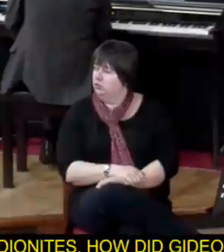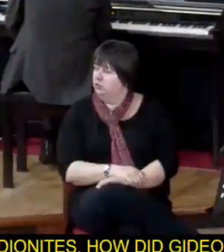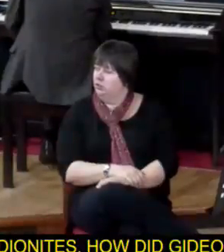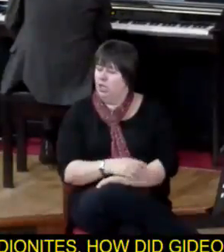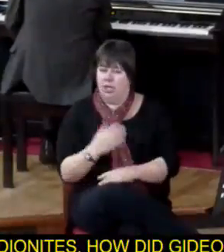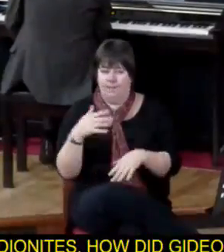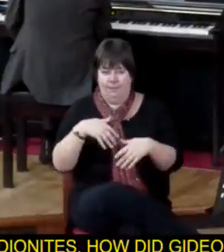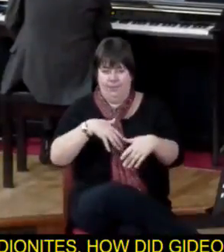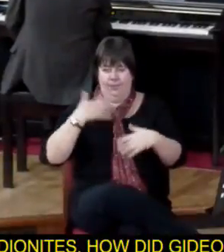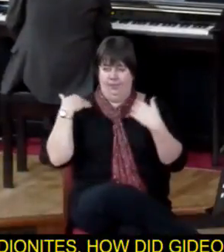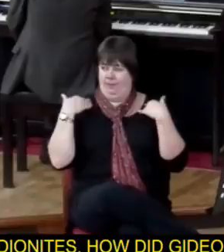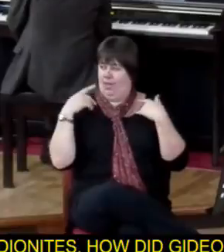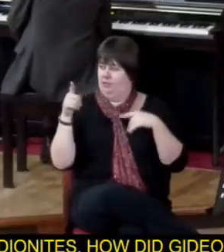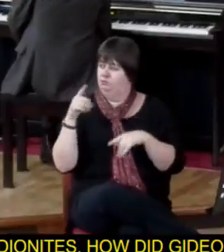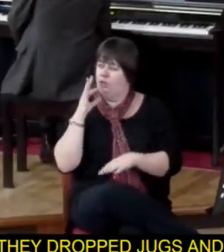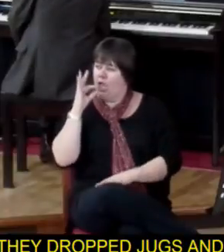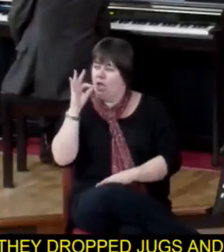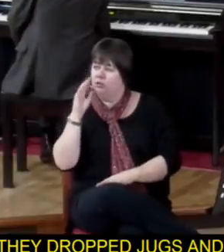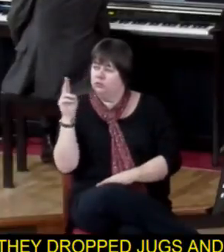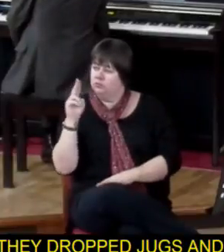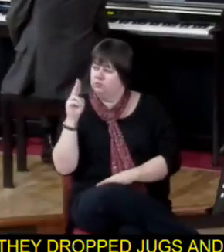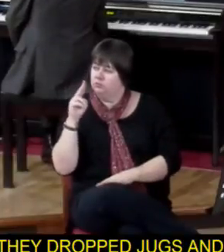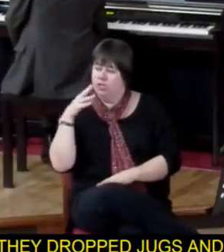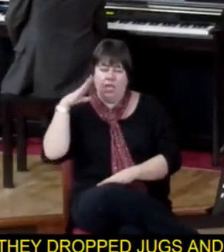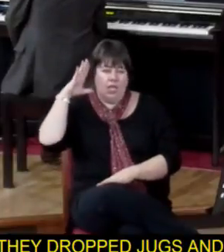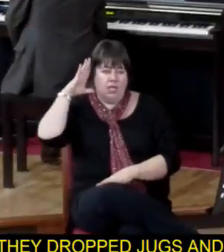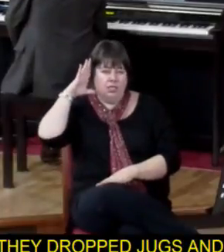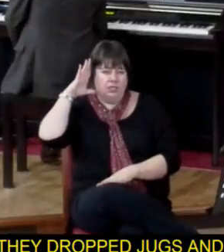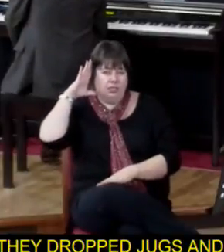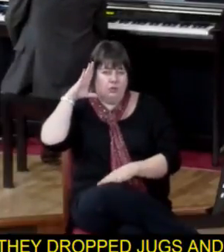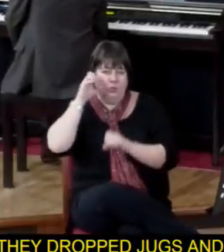are they? They're at the back here. Right, okay. Let's hear you.